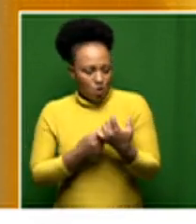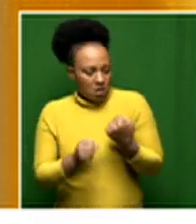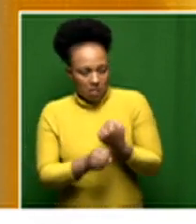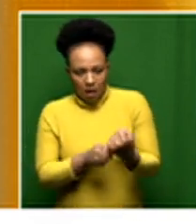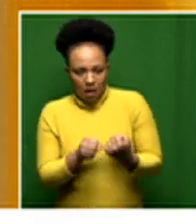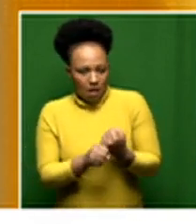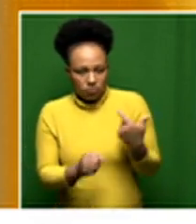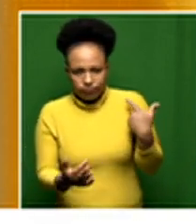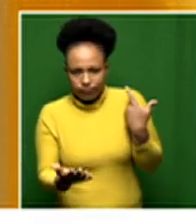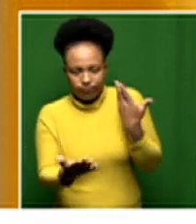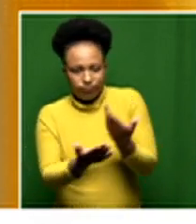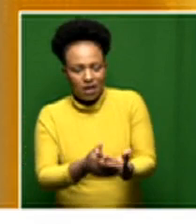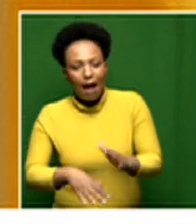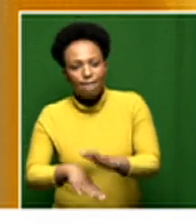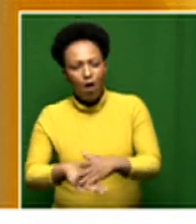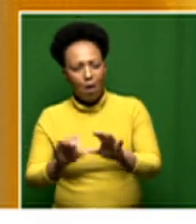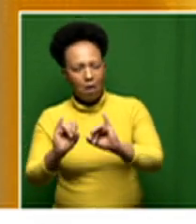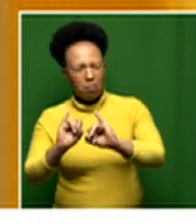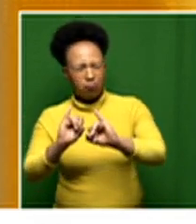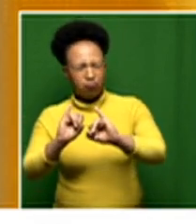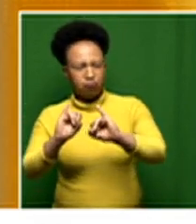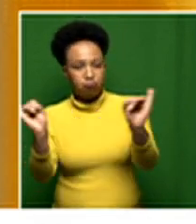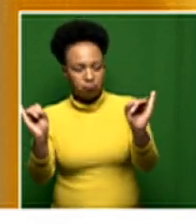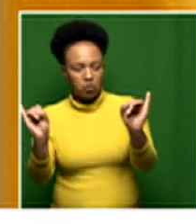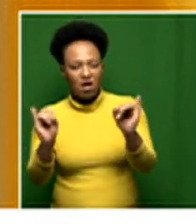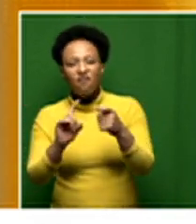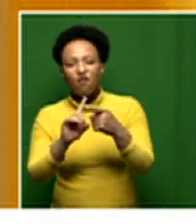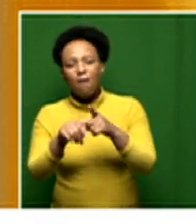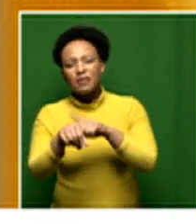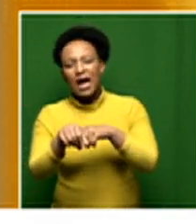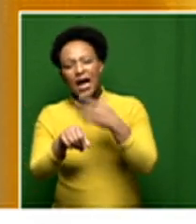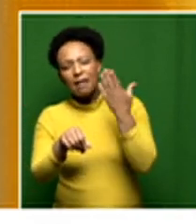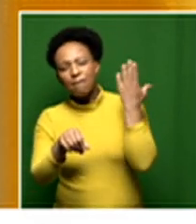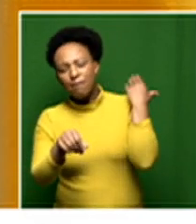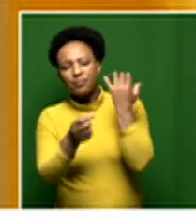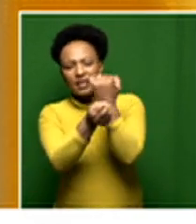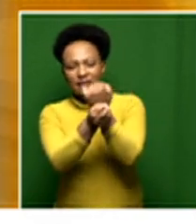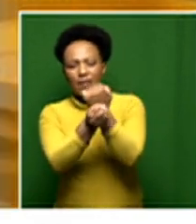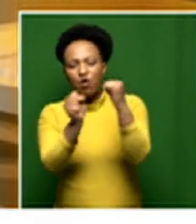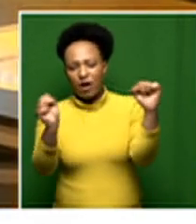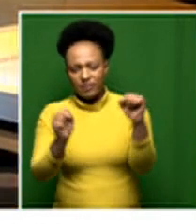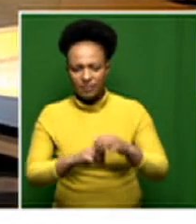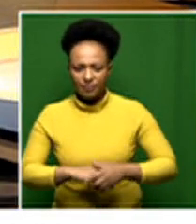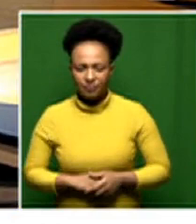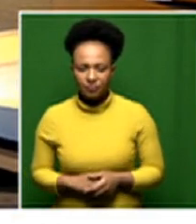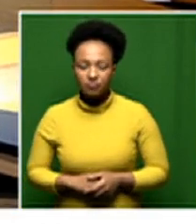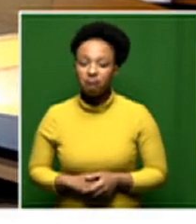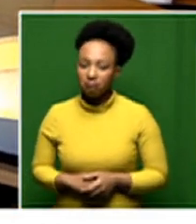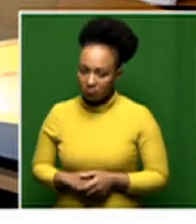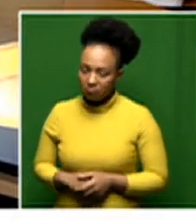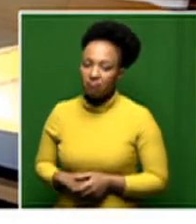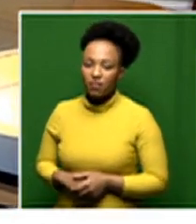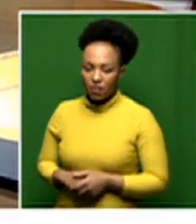been worse than at any other time in the history since democracy. Okay. And it has had a negative impact on the